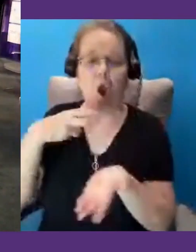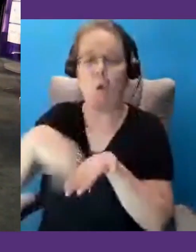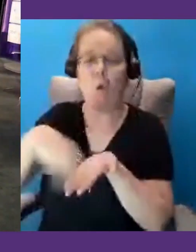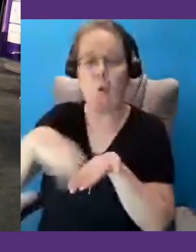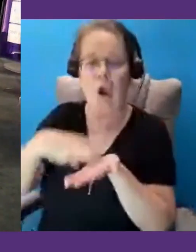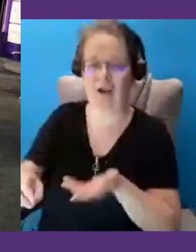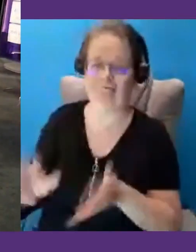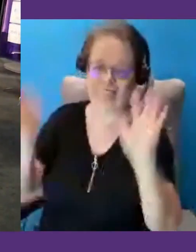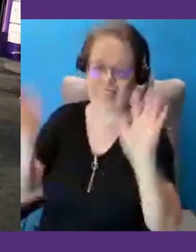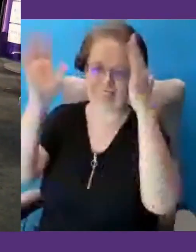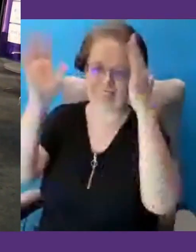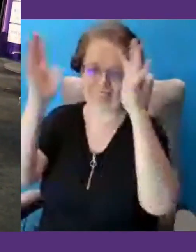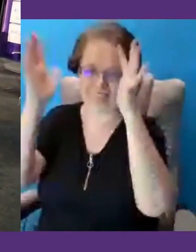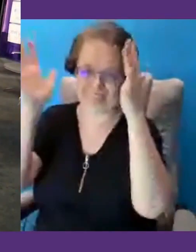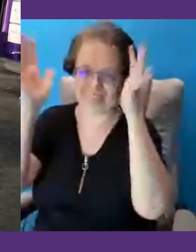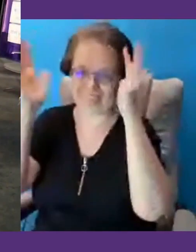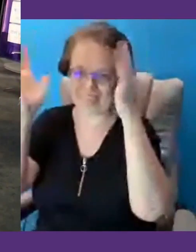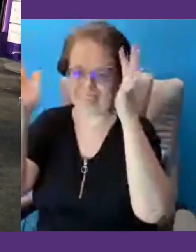Thanks, Mark.